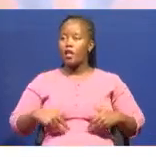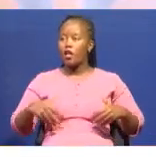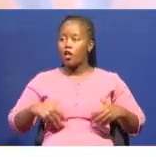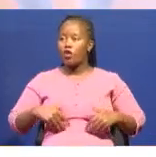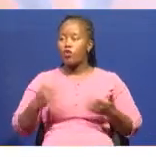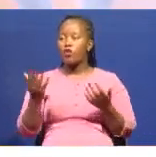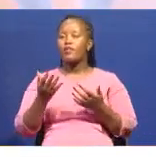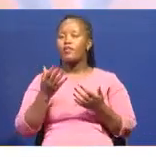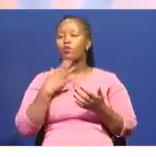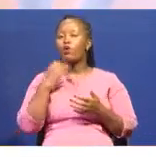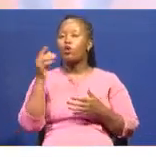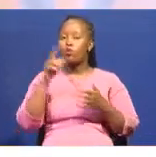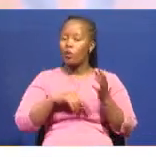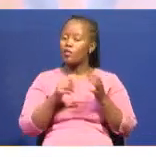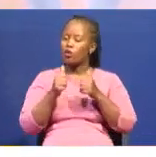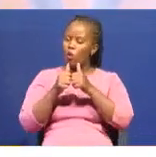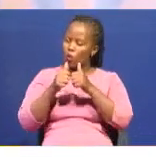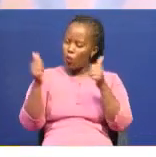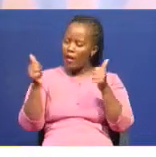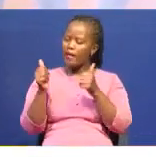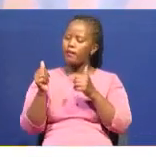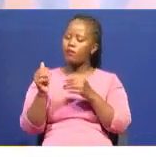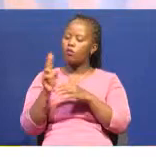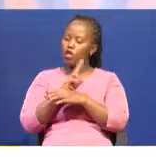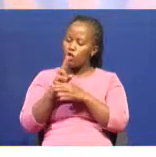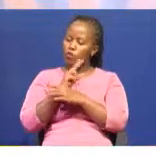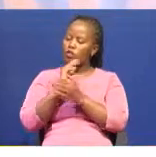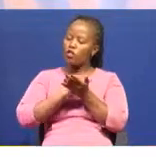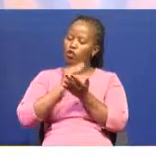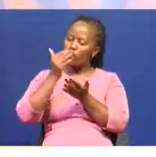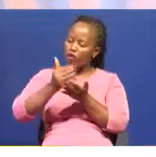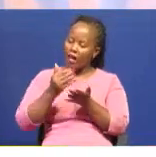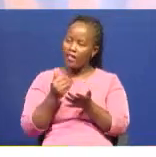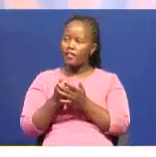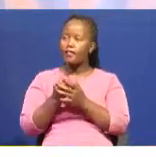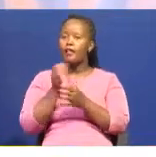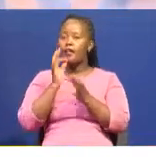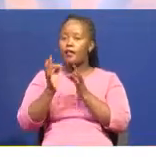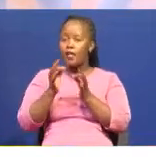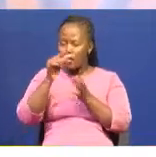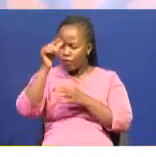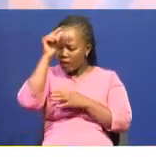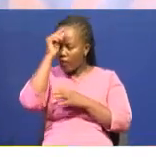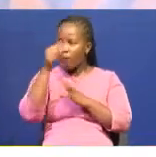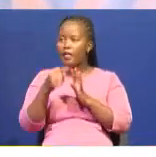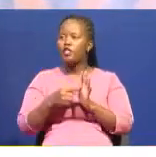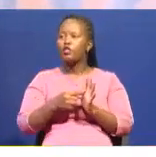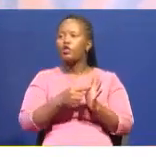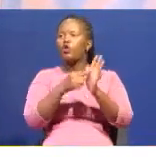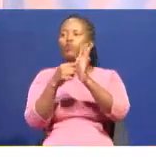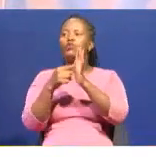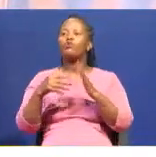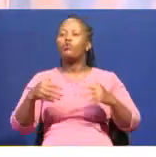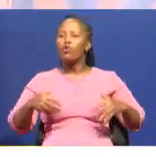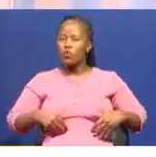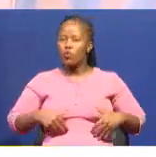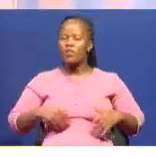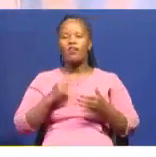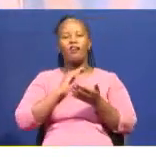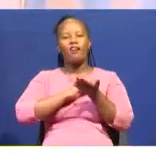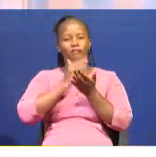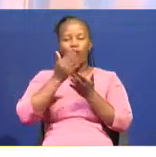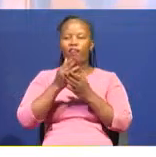proper management of resources. Okay. So if the government is able to show the youth that we are really handling these resources